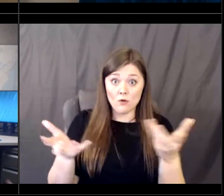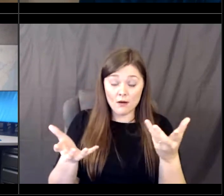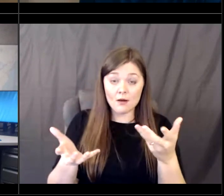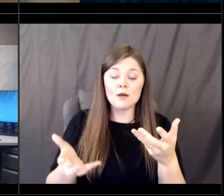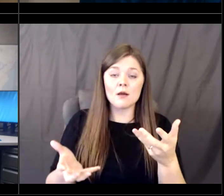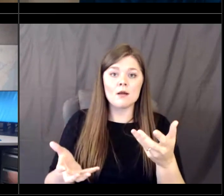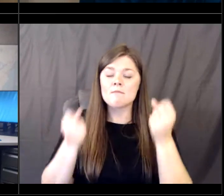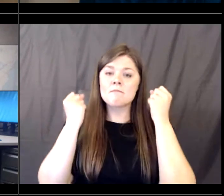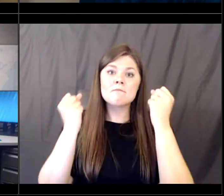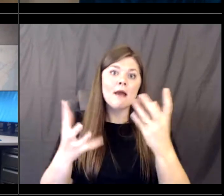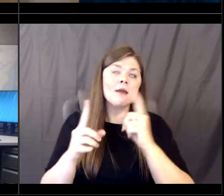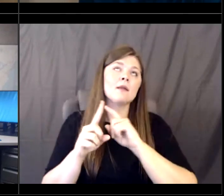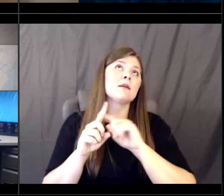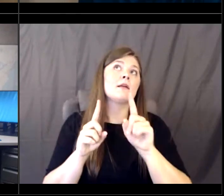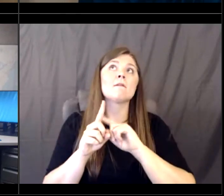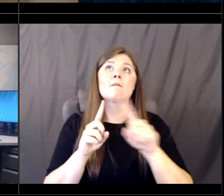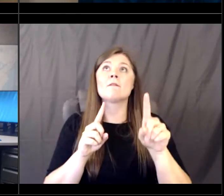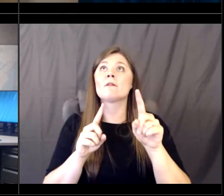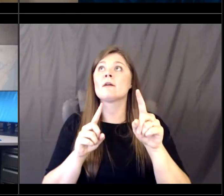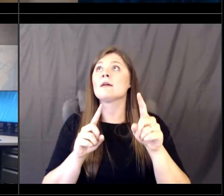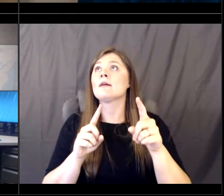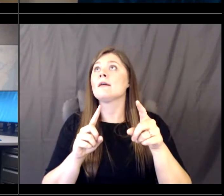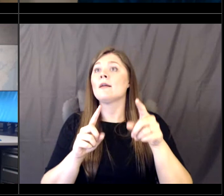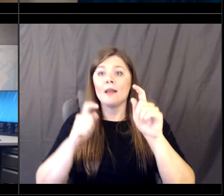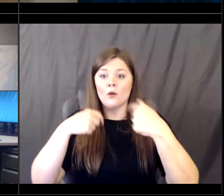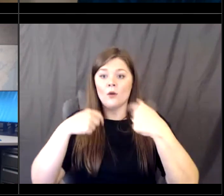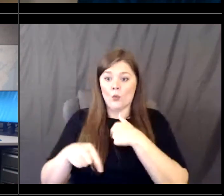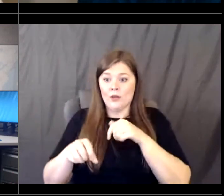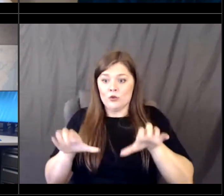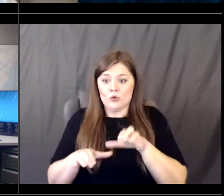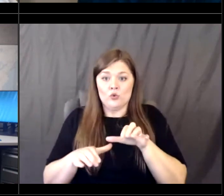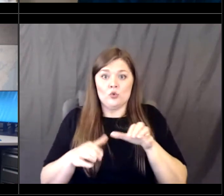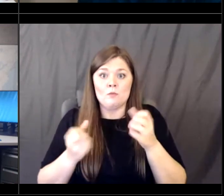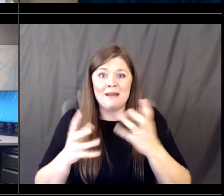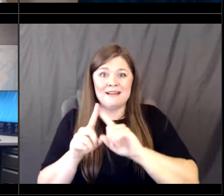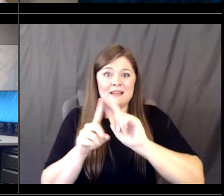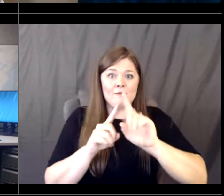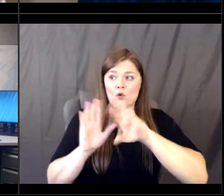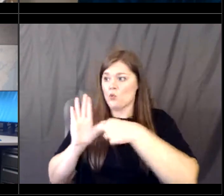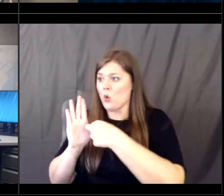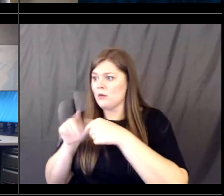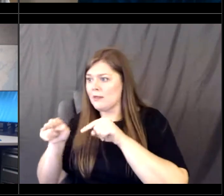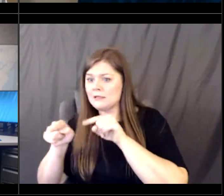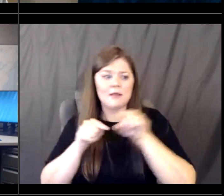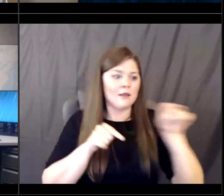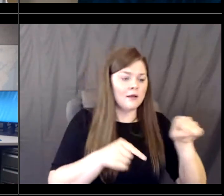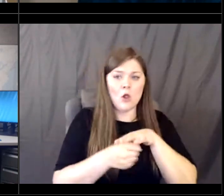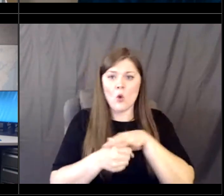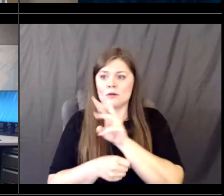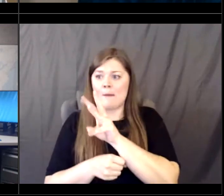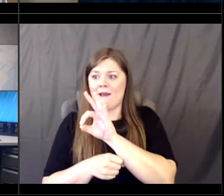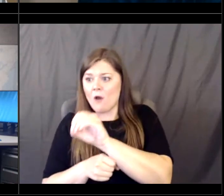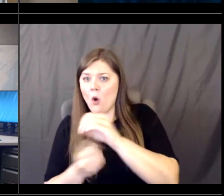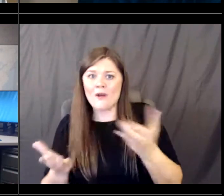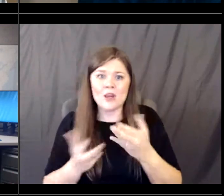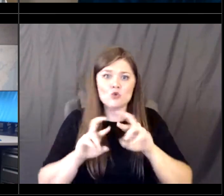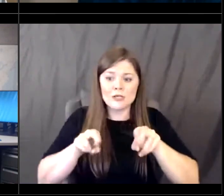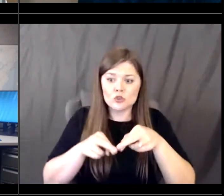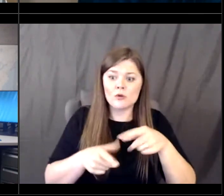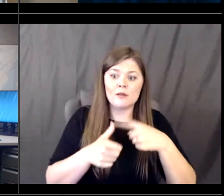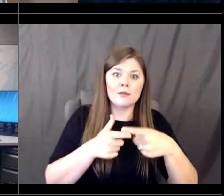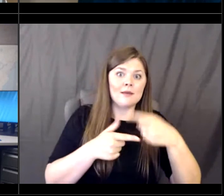there's so many hats that, especially in the weather service, that you're trying to tackle so many things at once at the local WFO, at the regional, at the headquarters level.